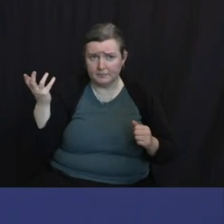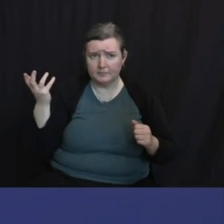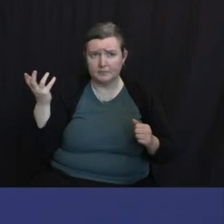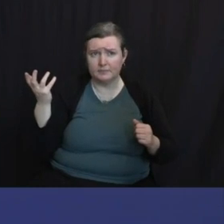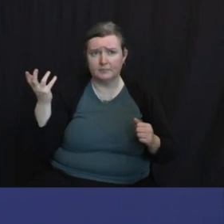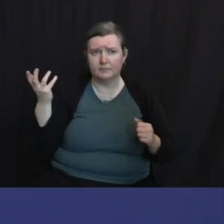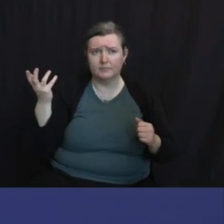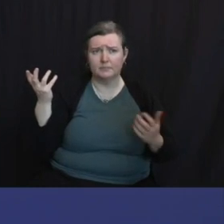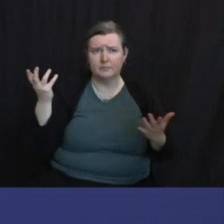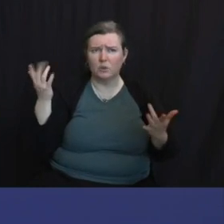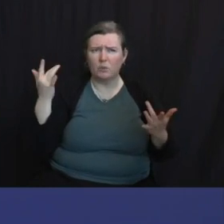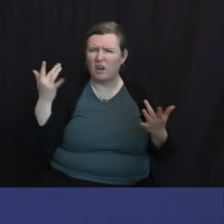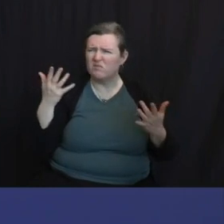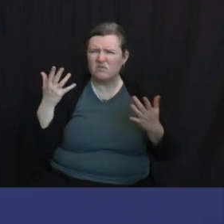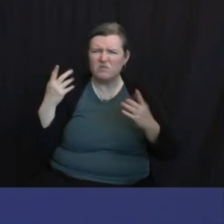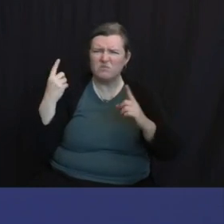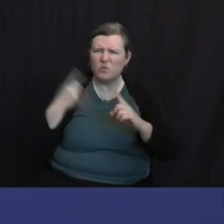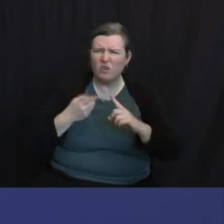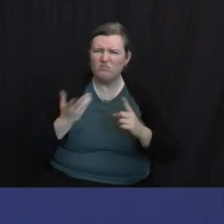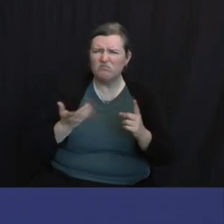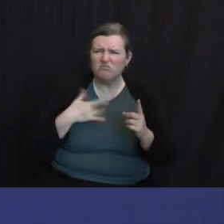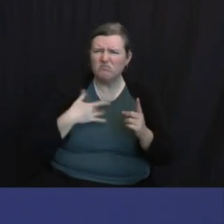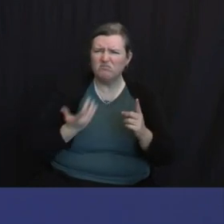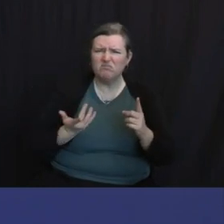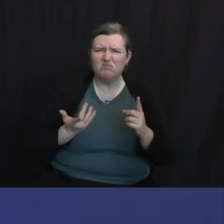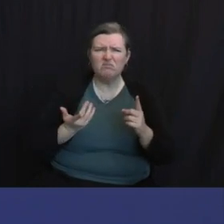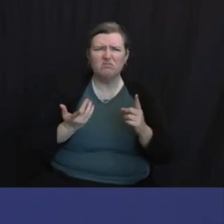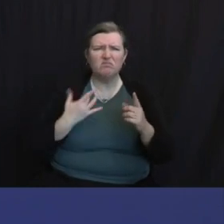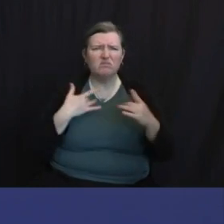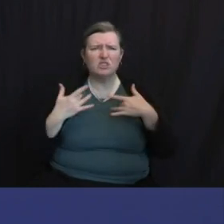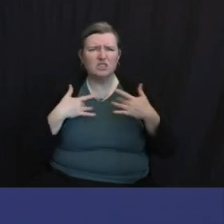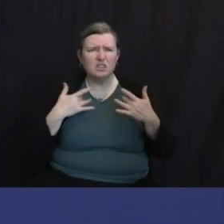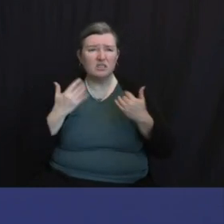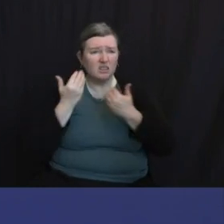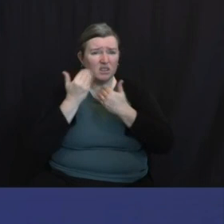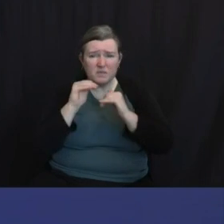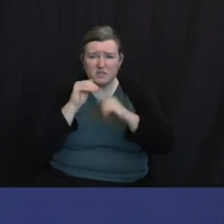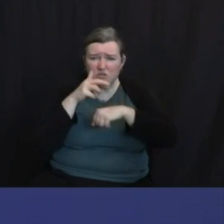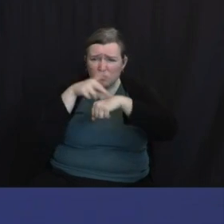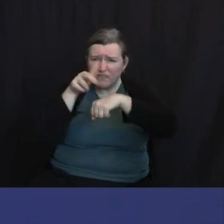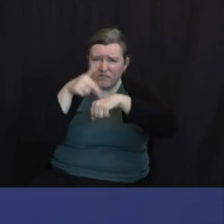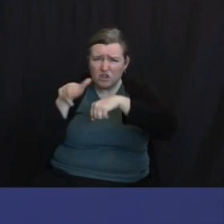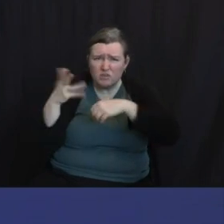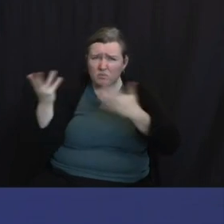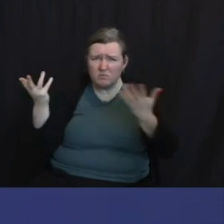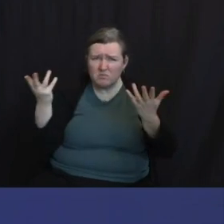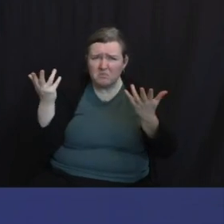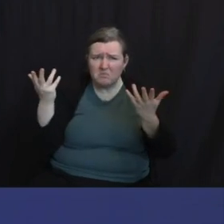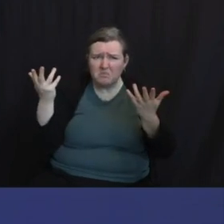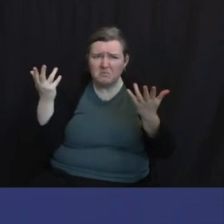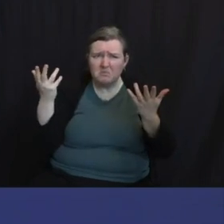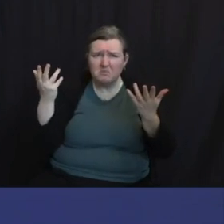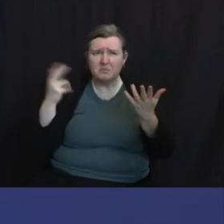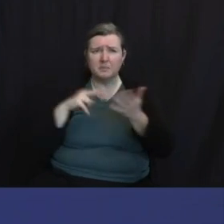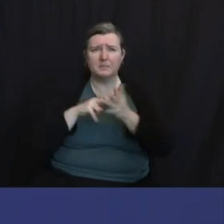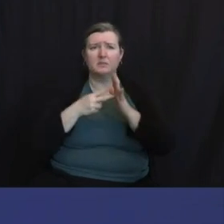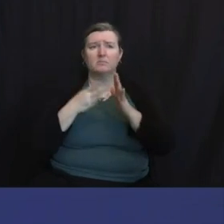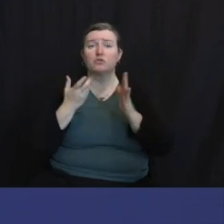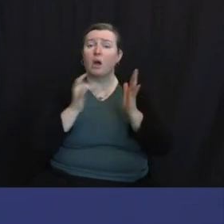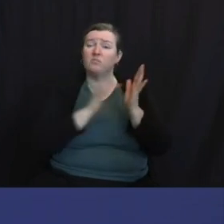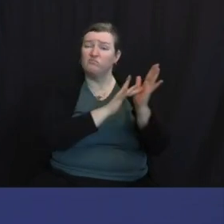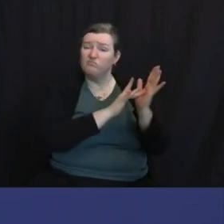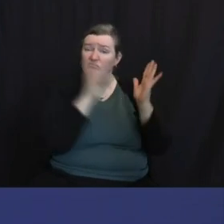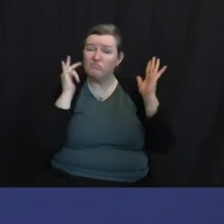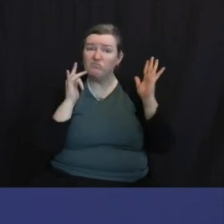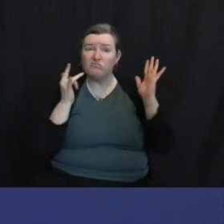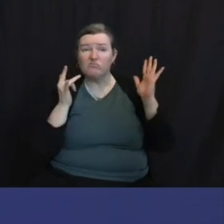is, and if there's any concern that limiting the amount of referrals could open the system up to abuse by those who have political